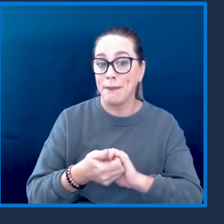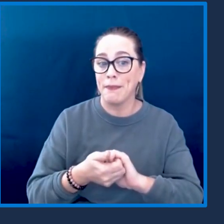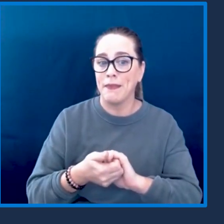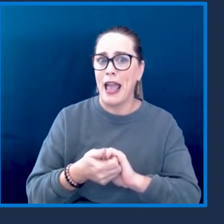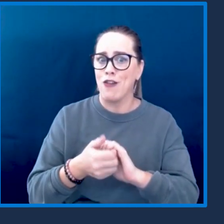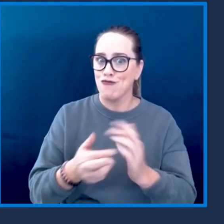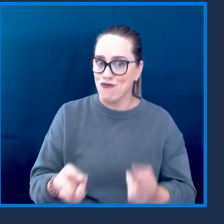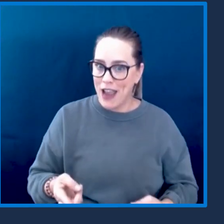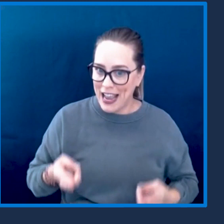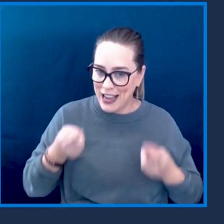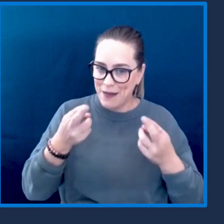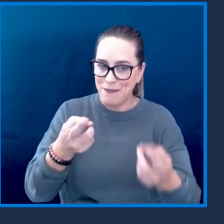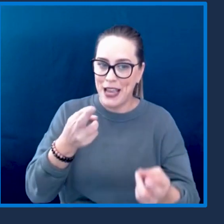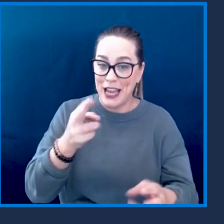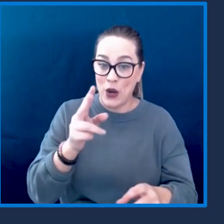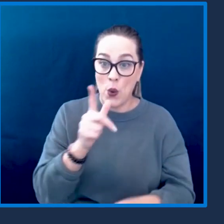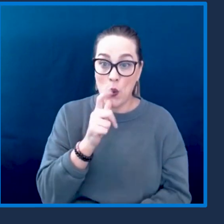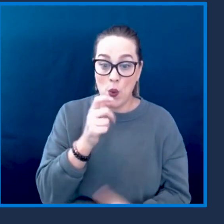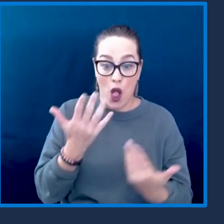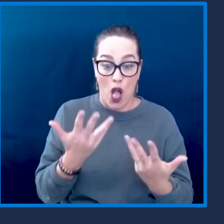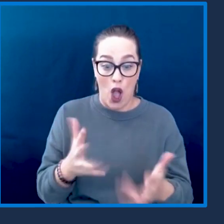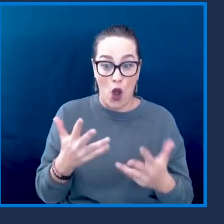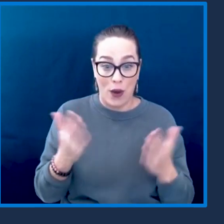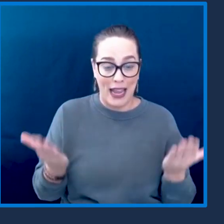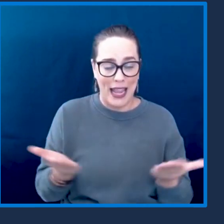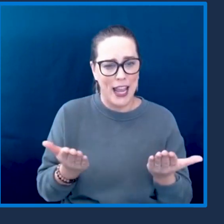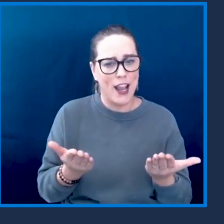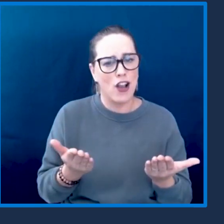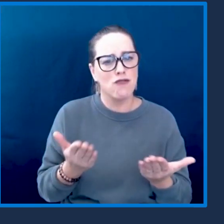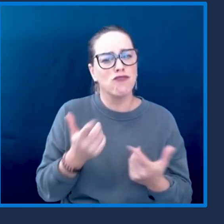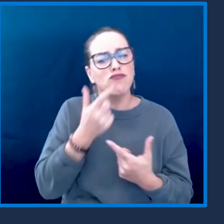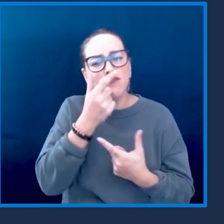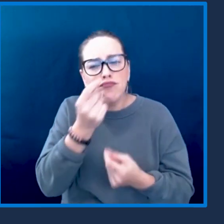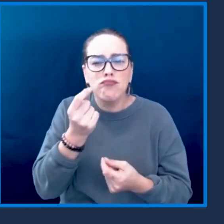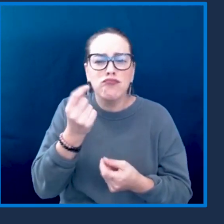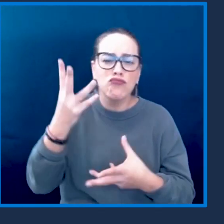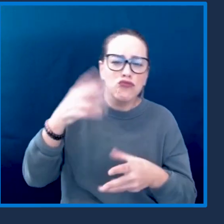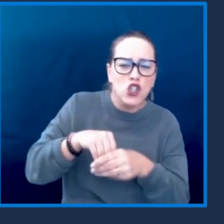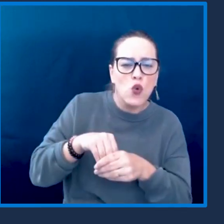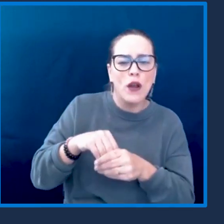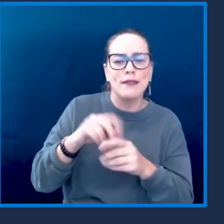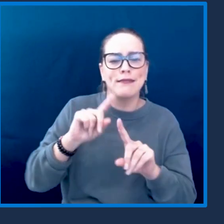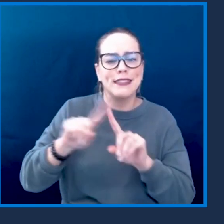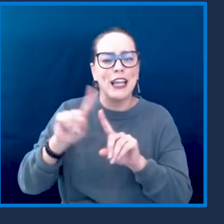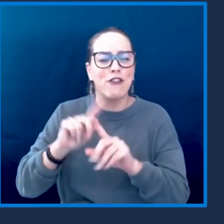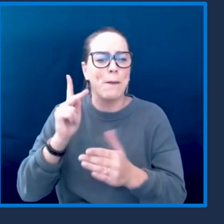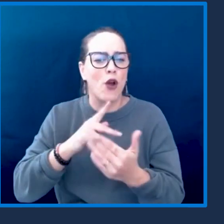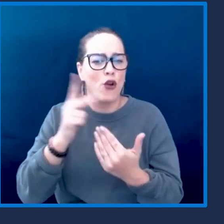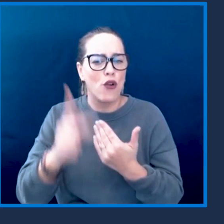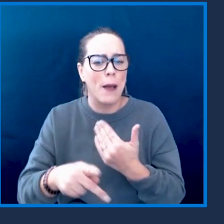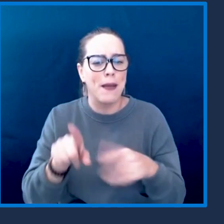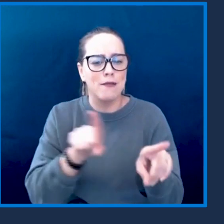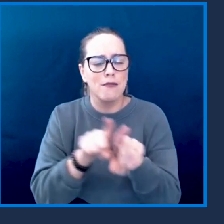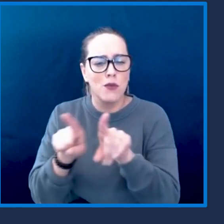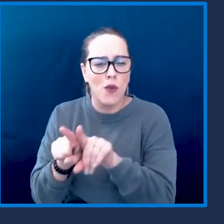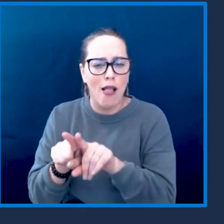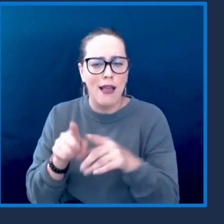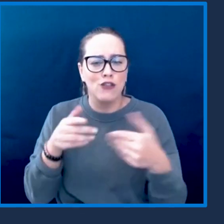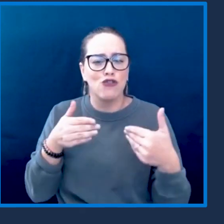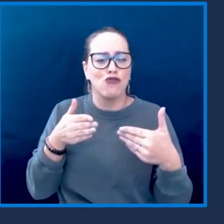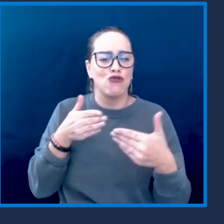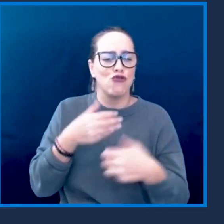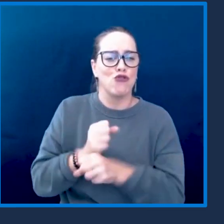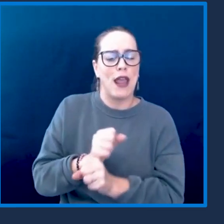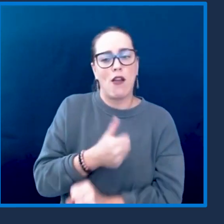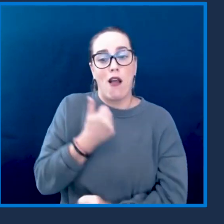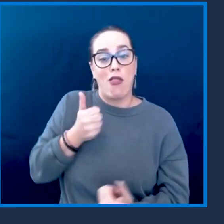those employers with existing programs create your own version of ways that you can learn from others by getting that very important and direct